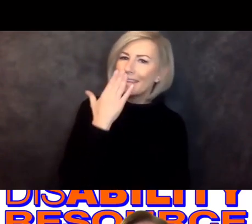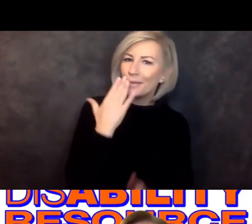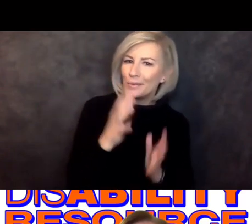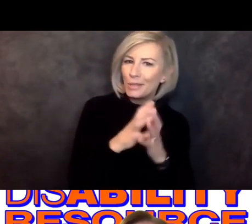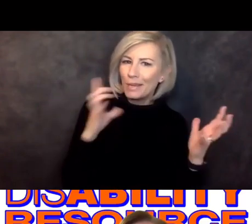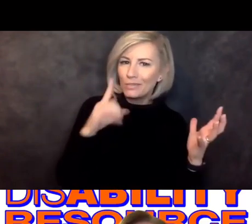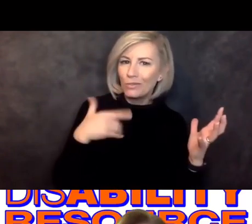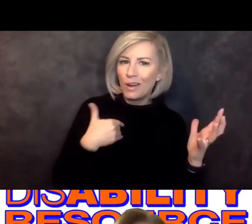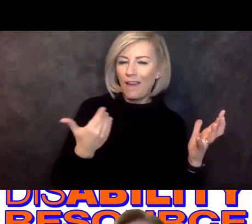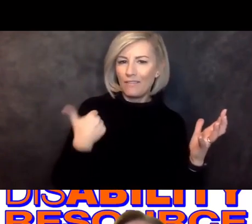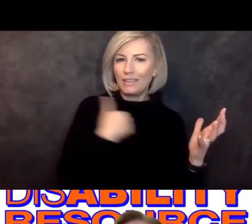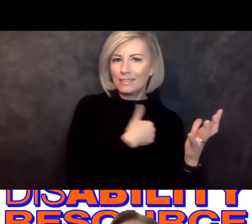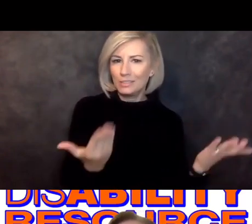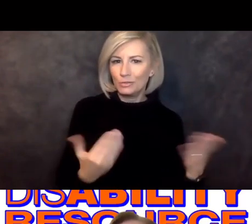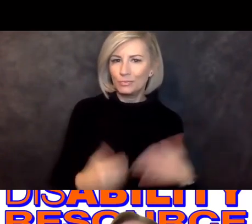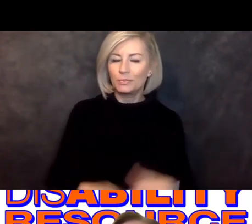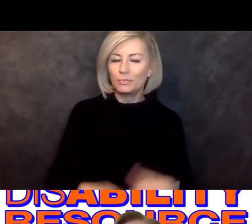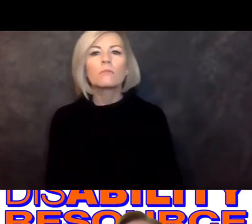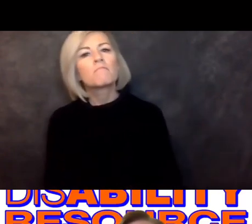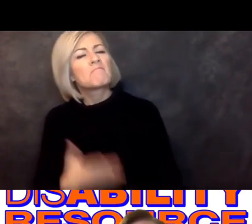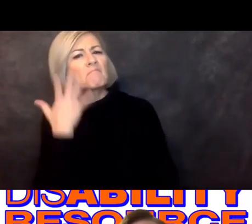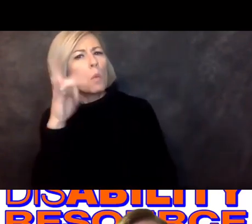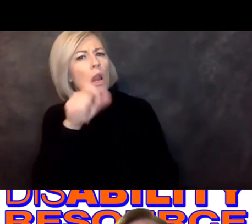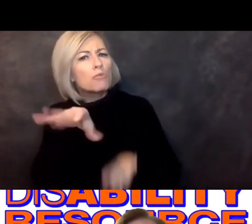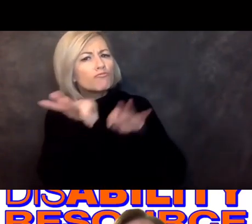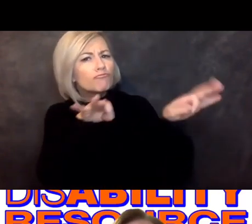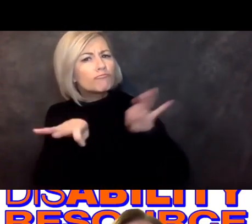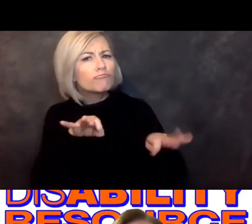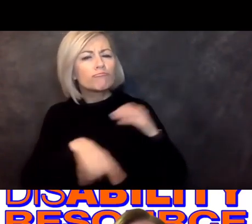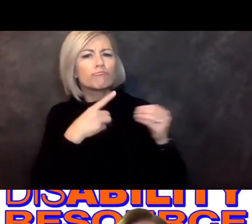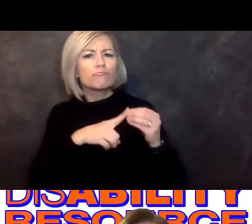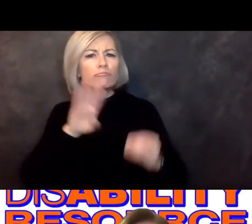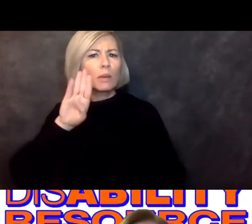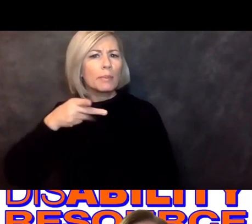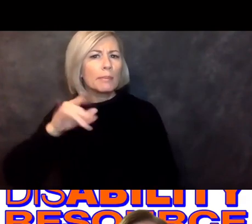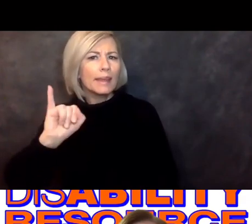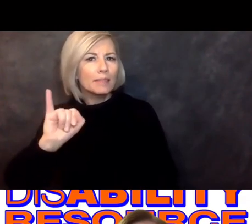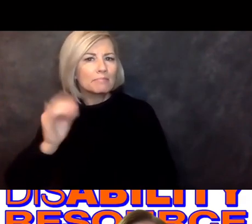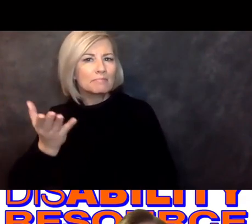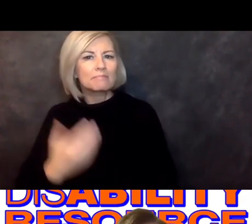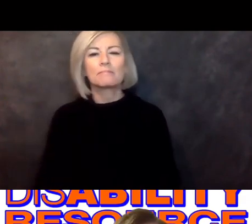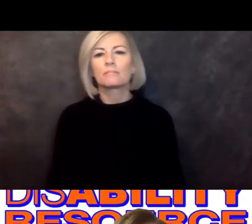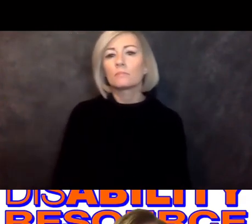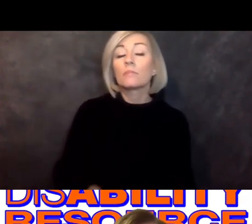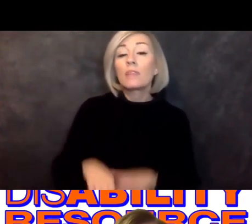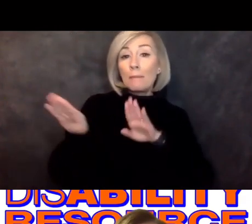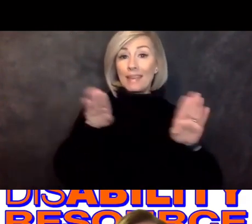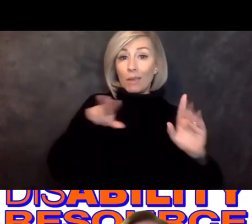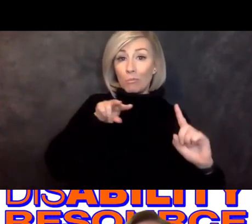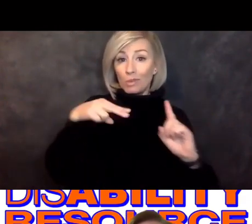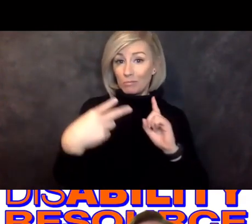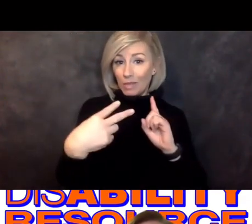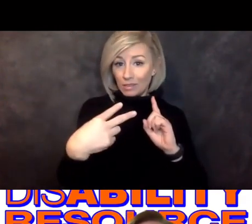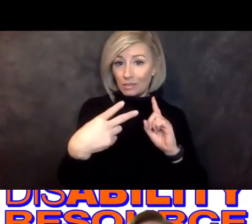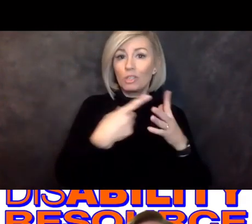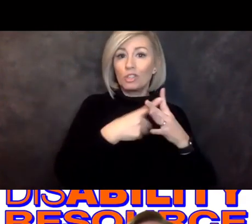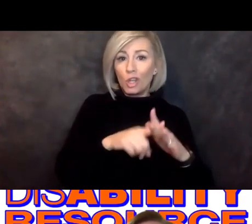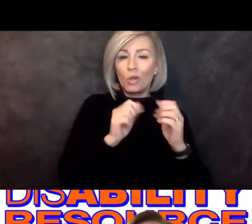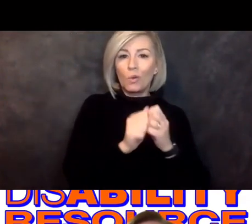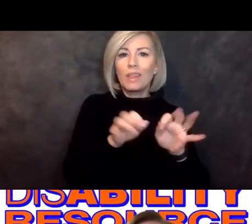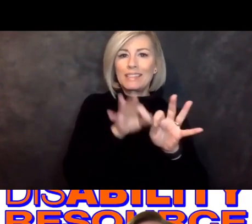Thanks for having us. Yeah. Why don't you tell us a little bit about Behavioral Perspective? Well, Behavioral Perspective began with a simple